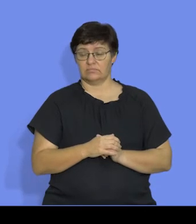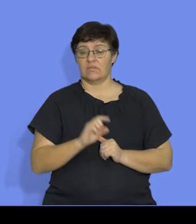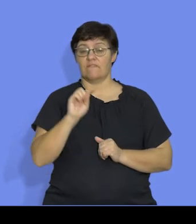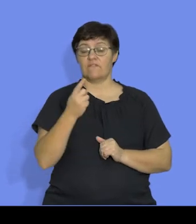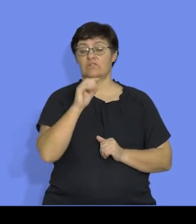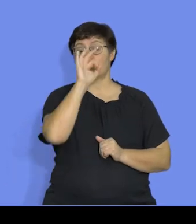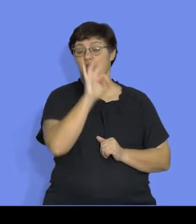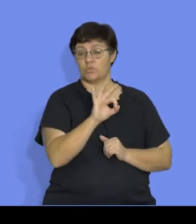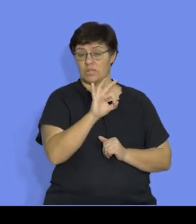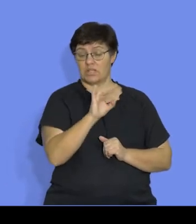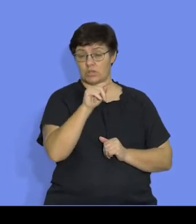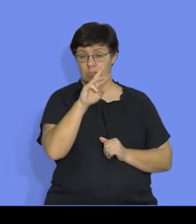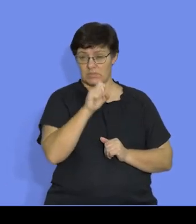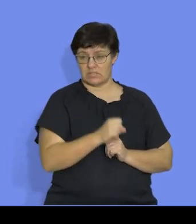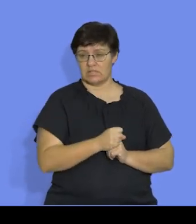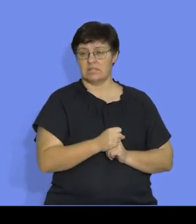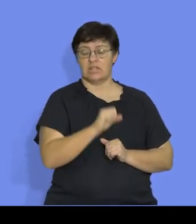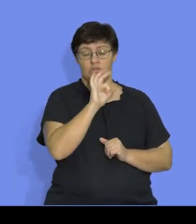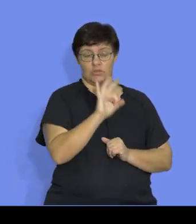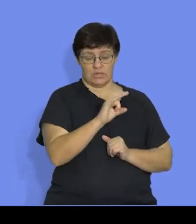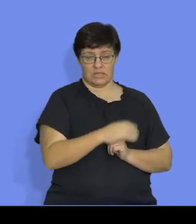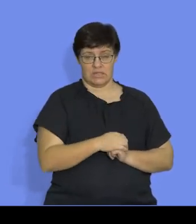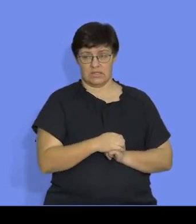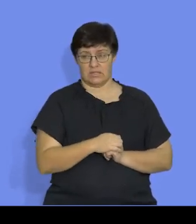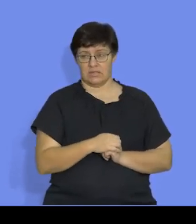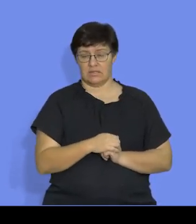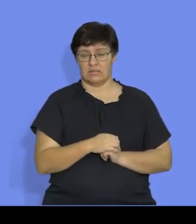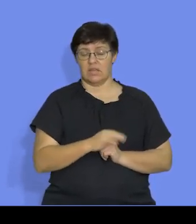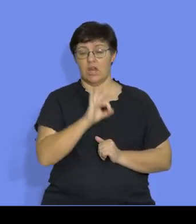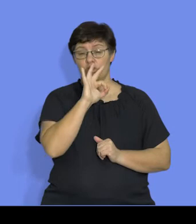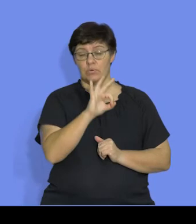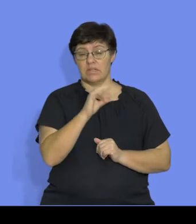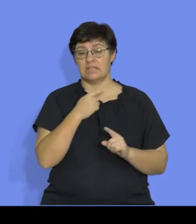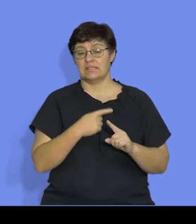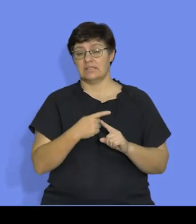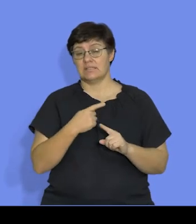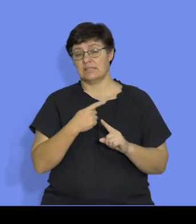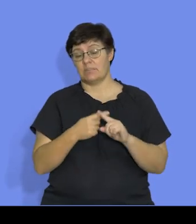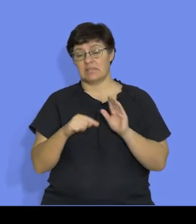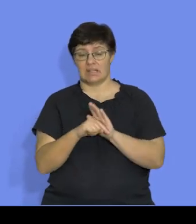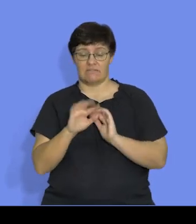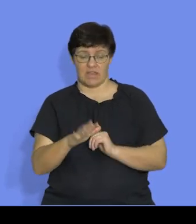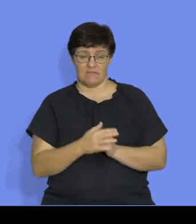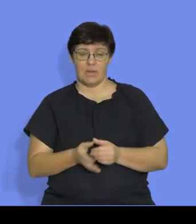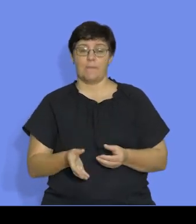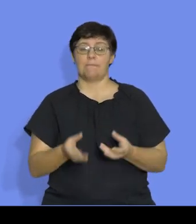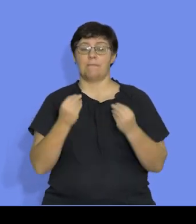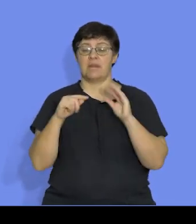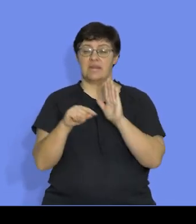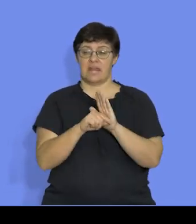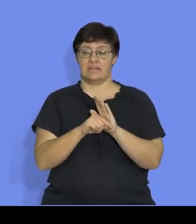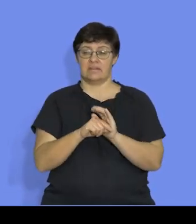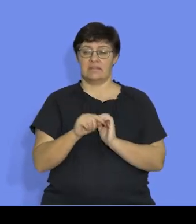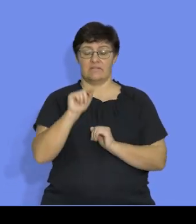first 3 terms of the sequence will be 3. 3 times negative 5 will give me